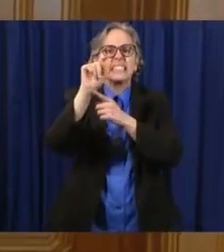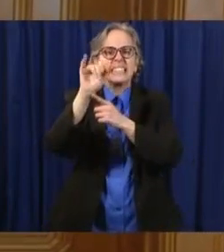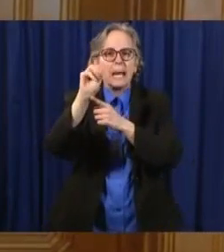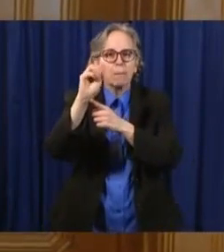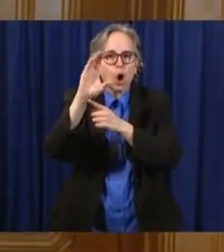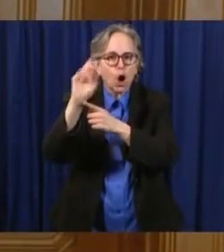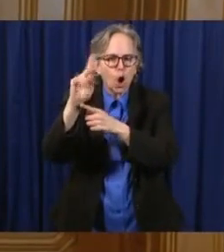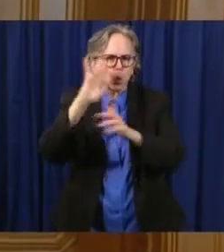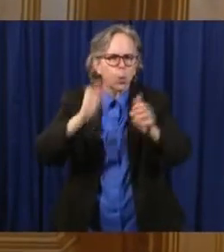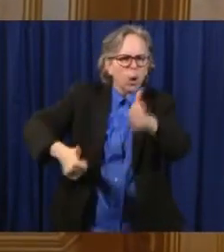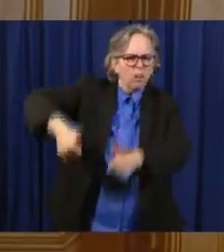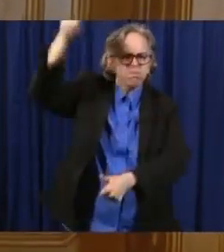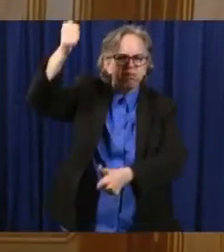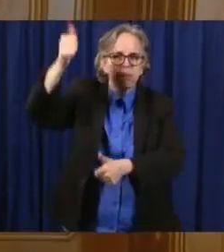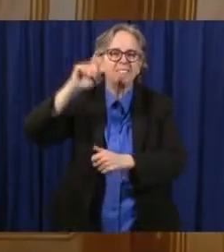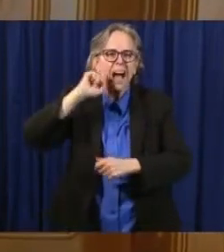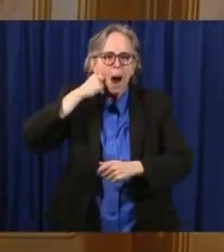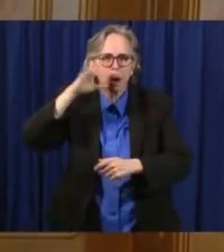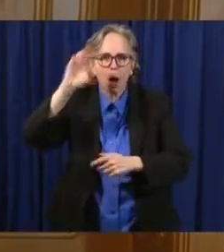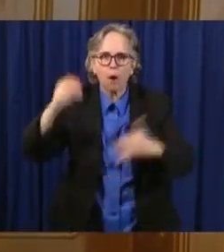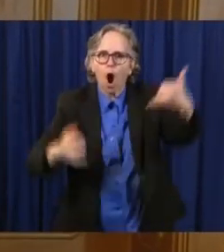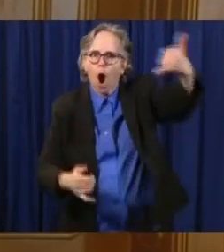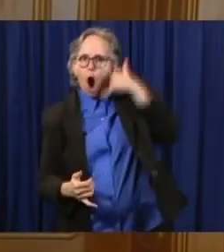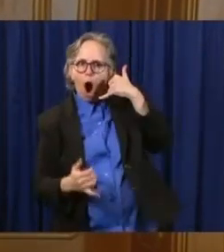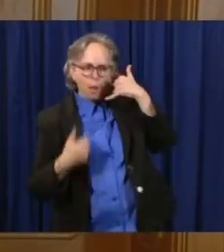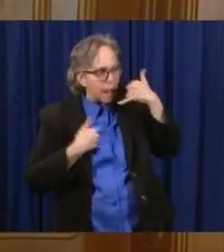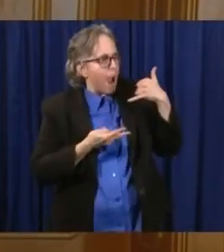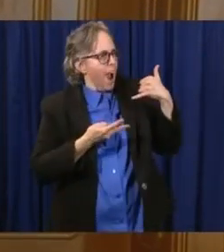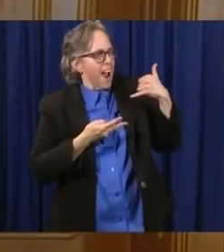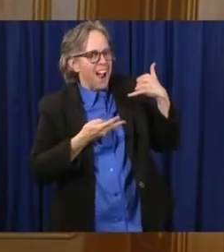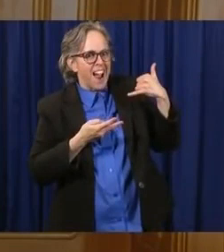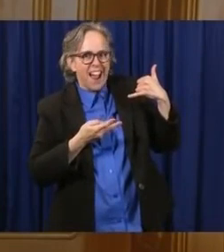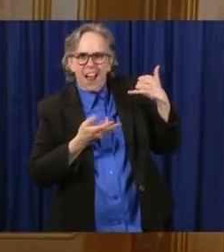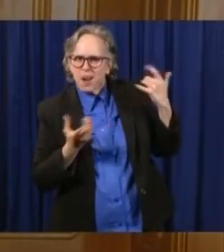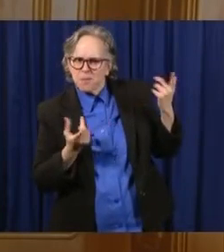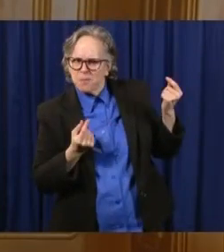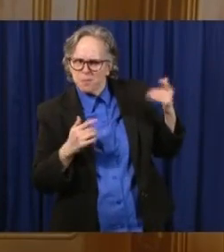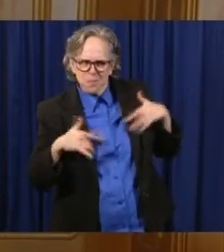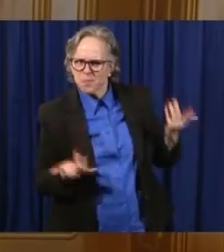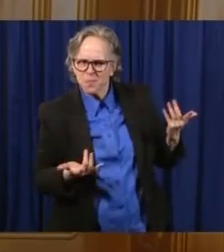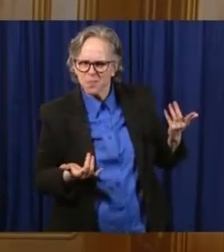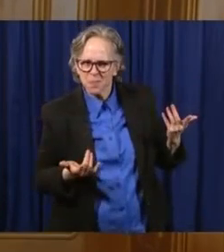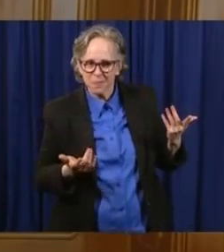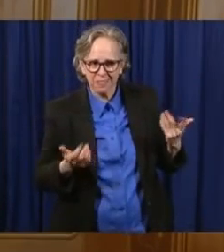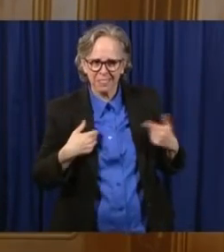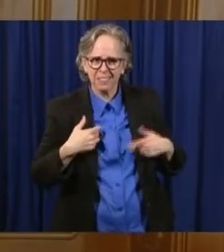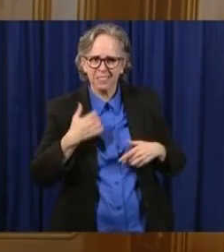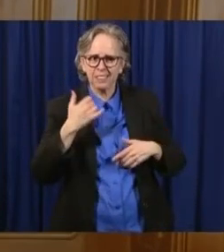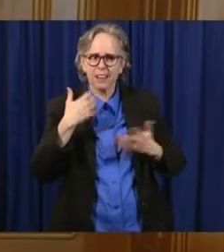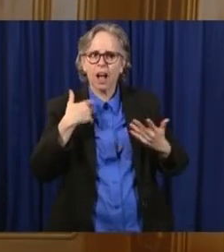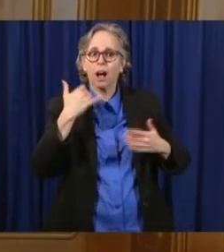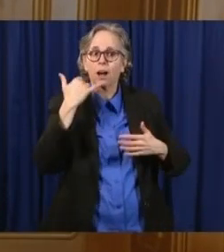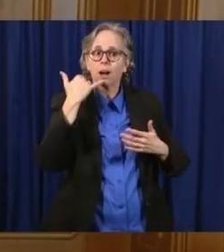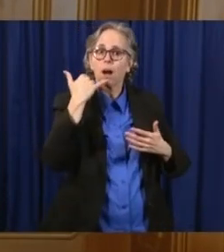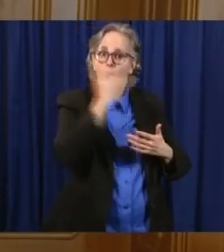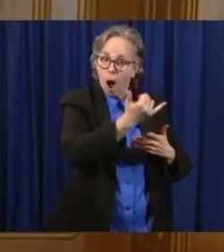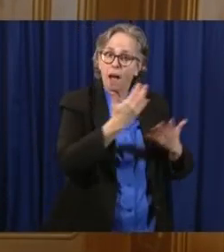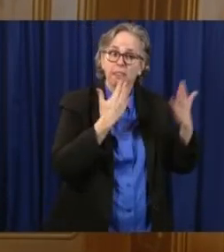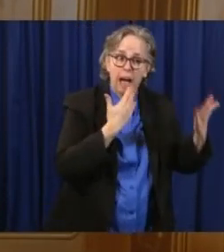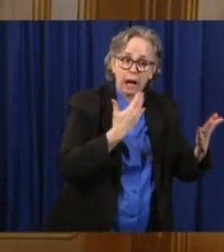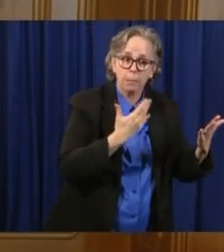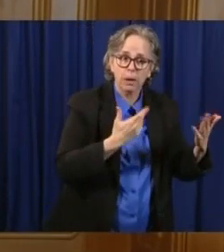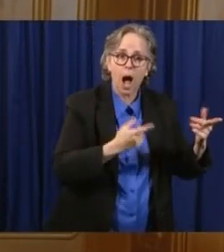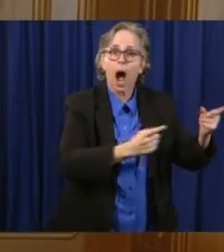CEO of Apple. And I just called him to thank him for a very, very valuable gift. And